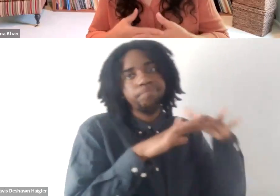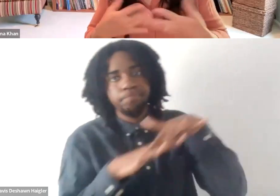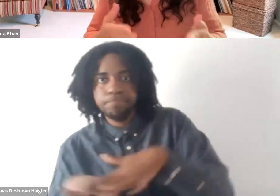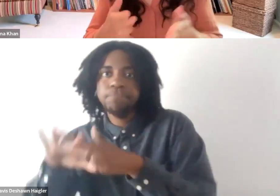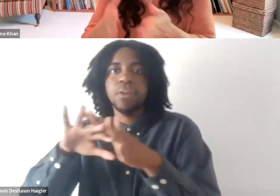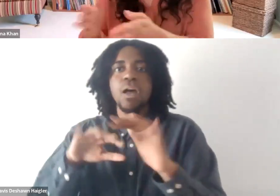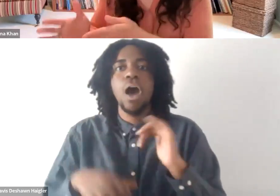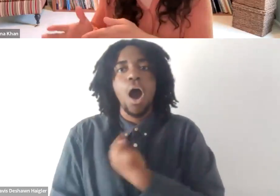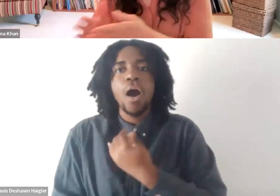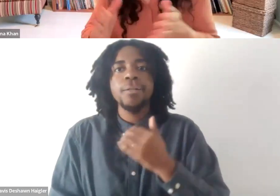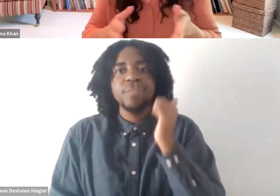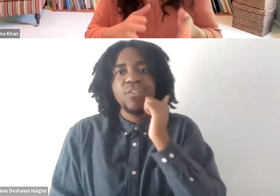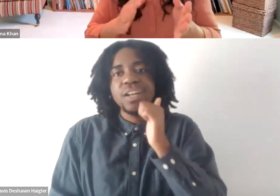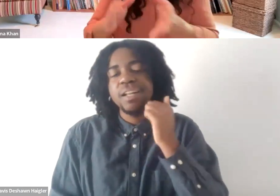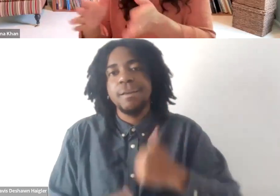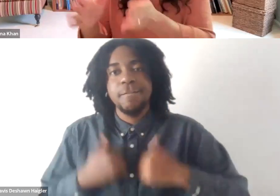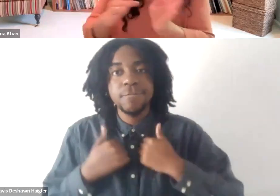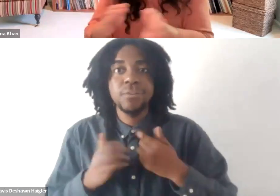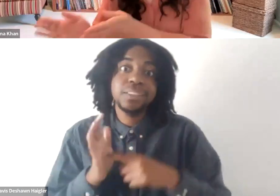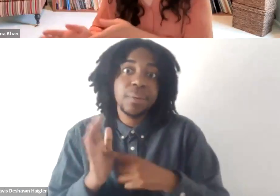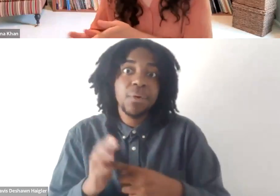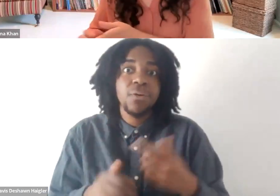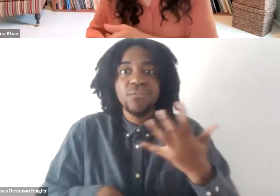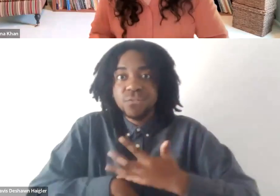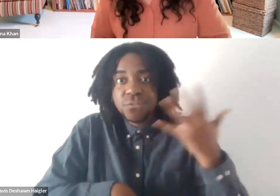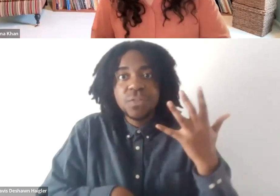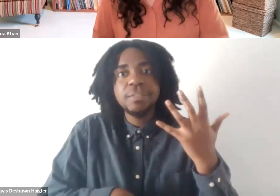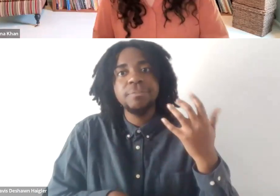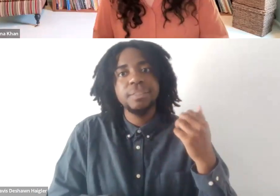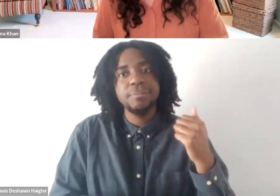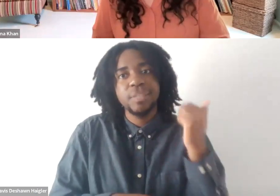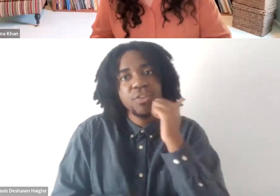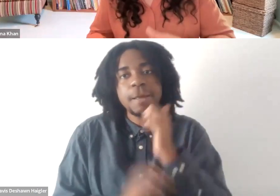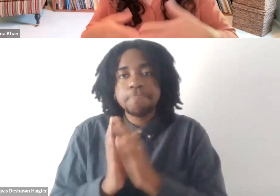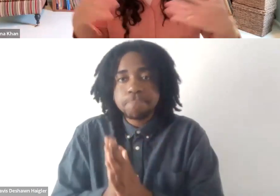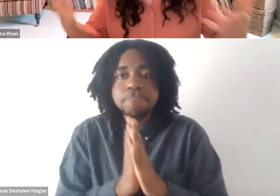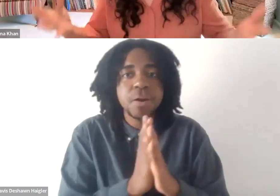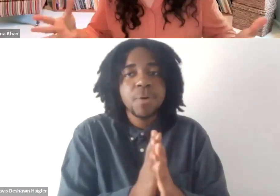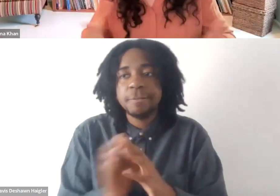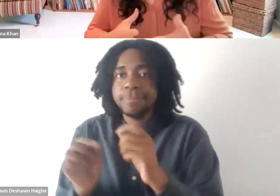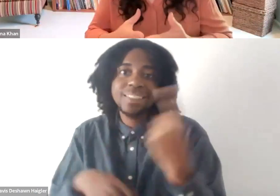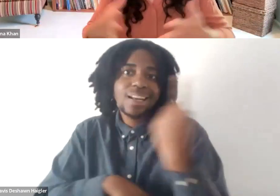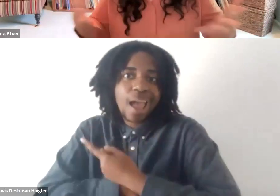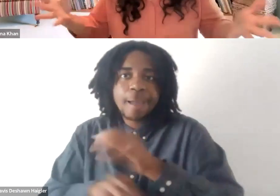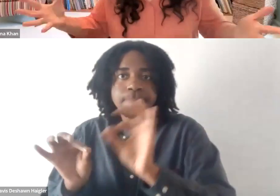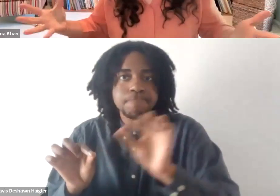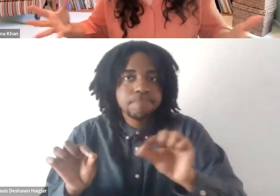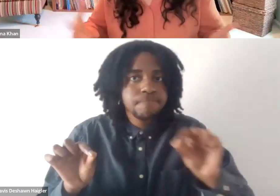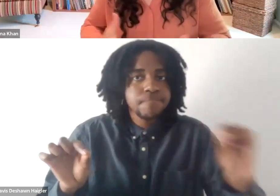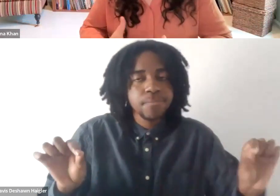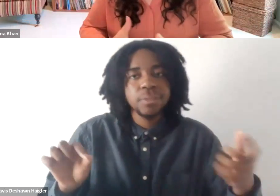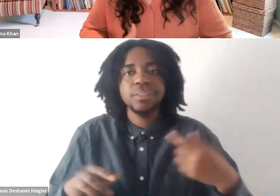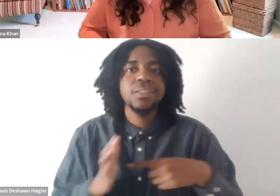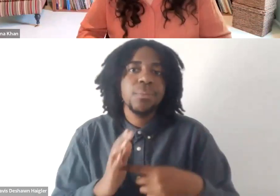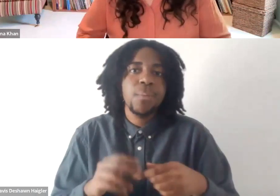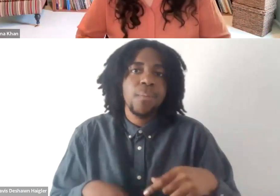have, 5 times a day prayer, it just punctuates your day. The whole month of Ramadan is, an entire month of your